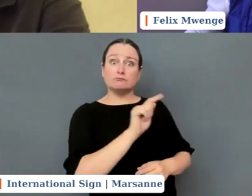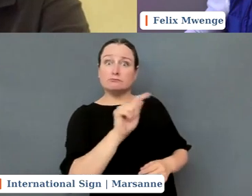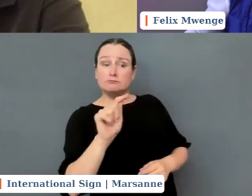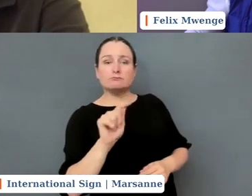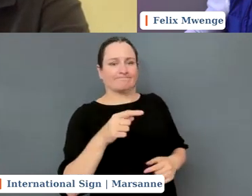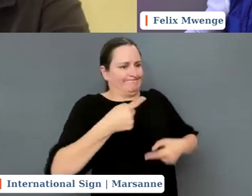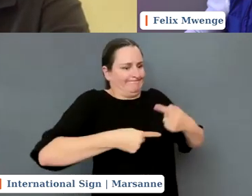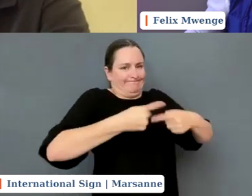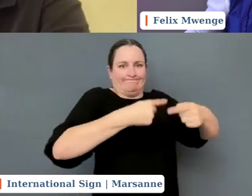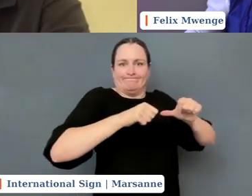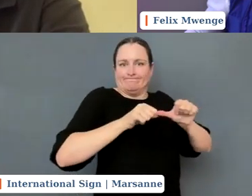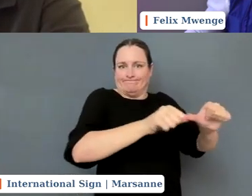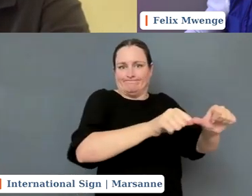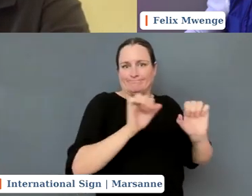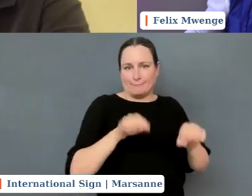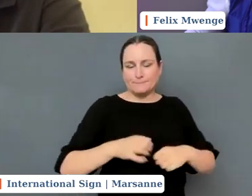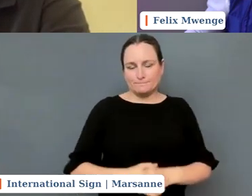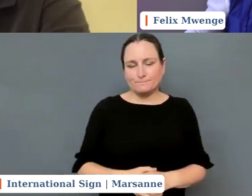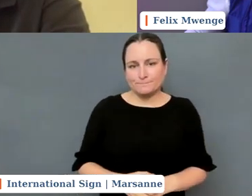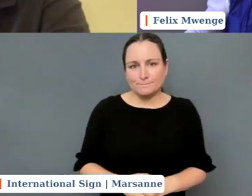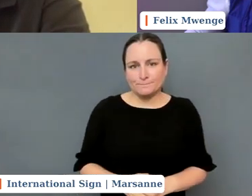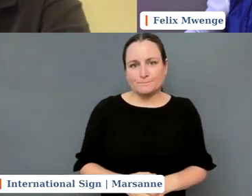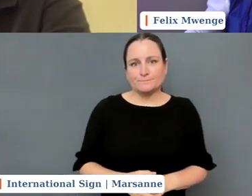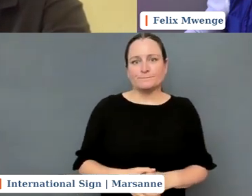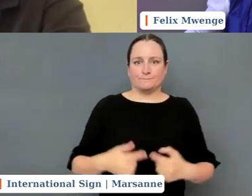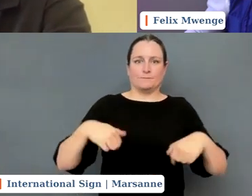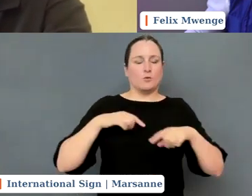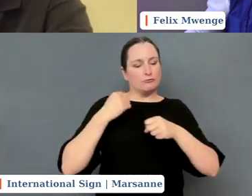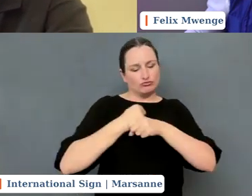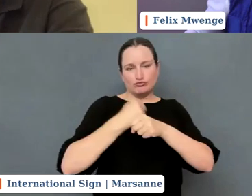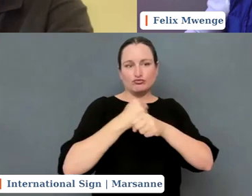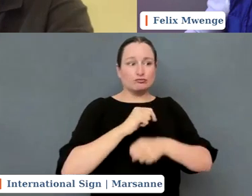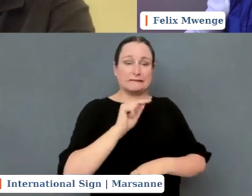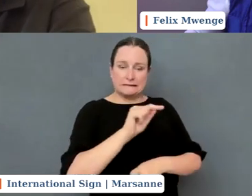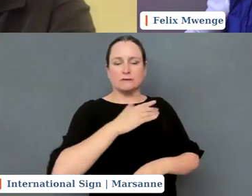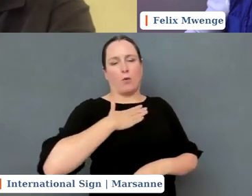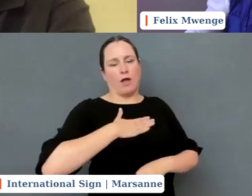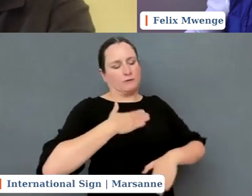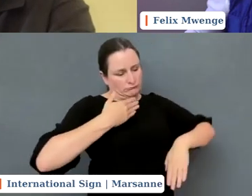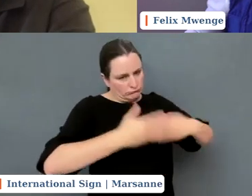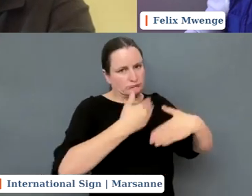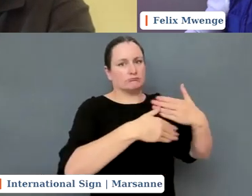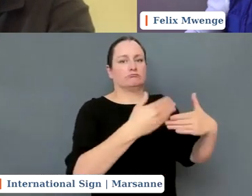in time. We do all our efforts for them to continue.